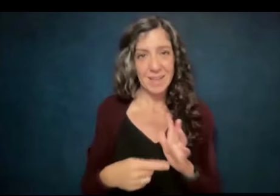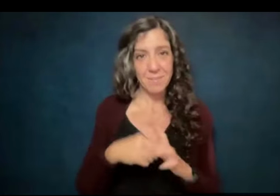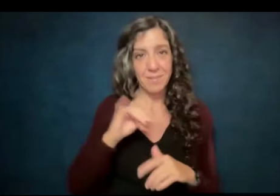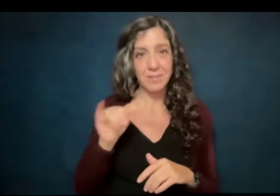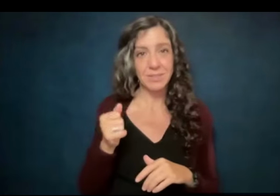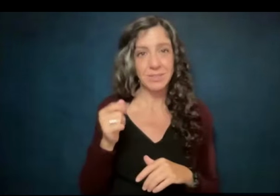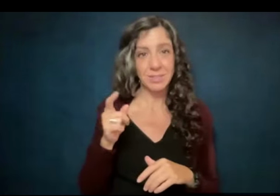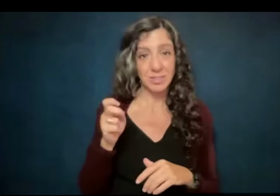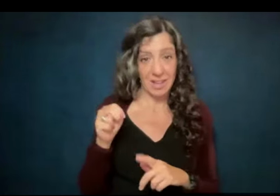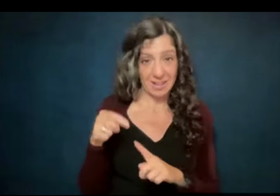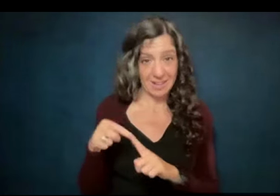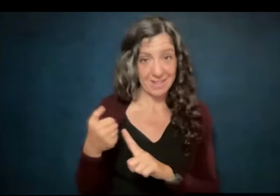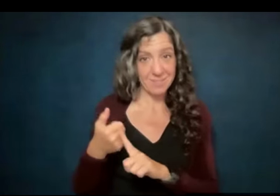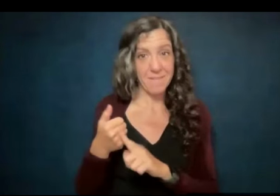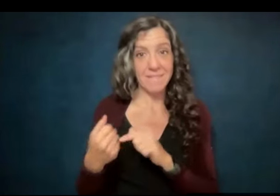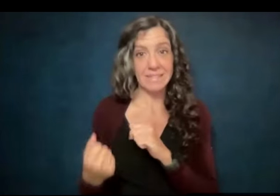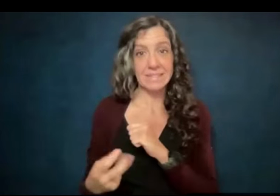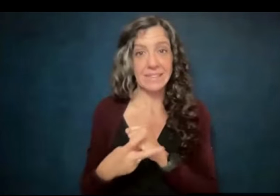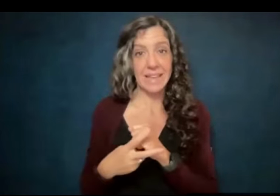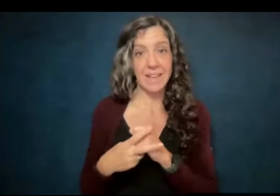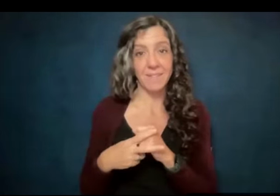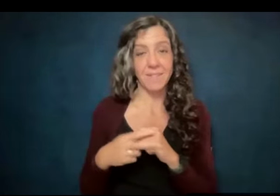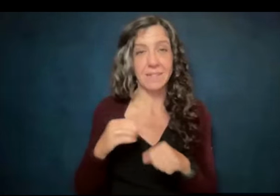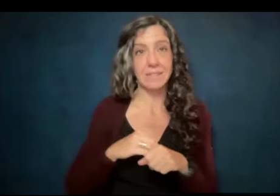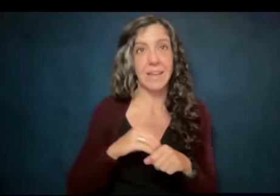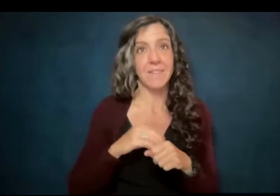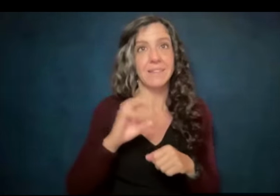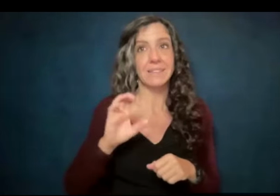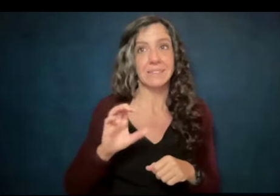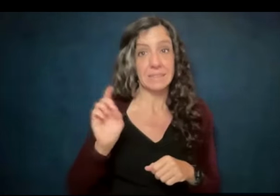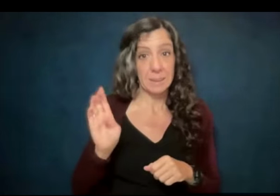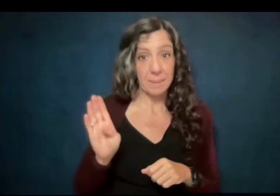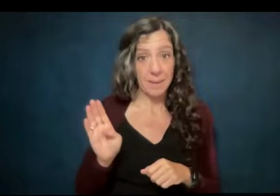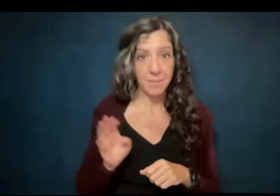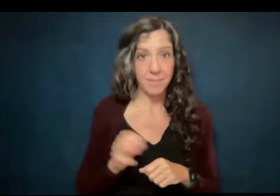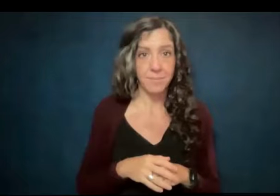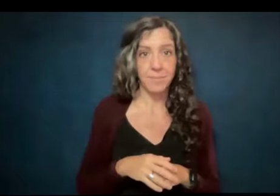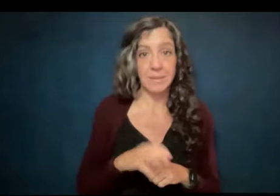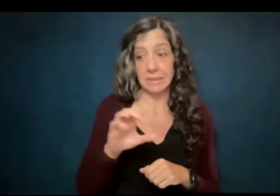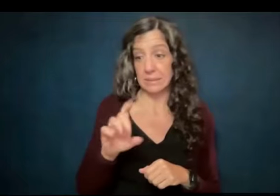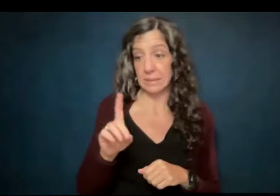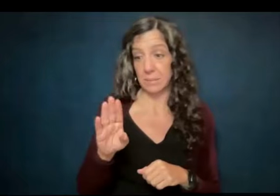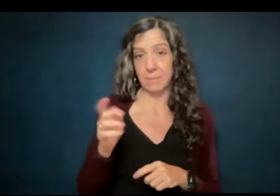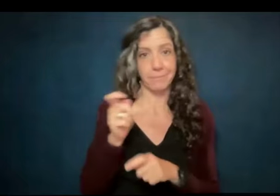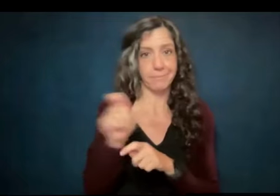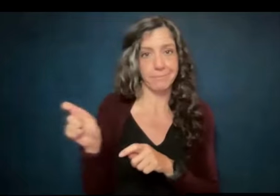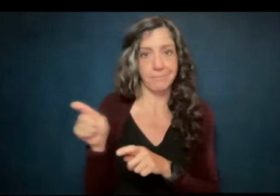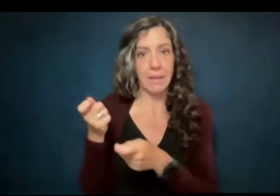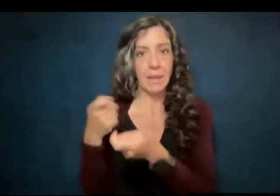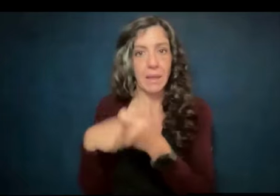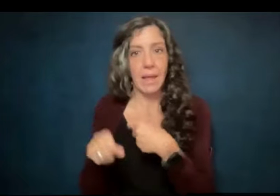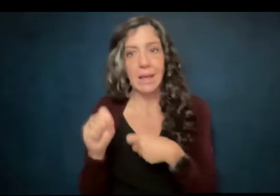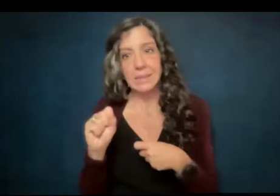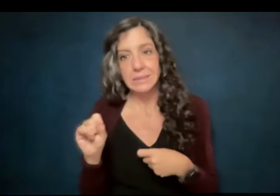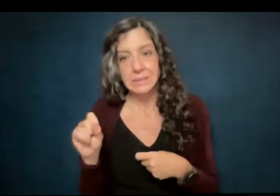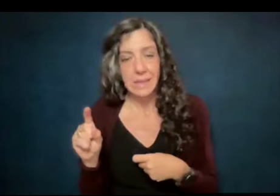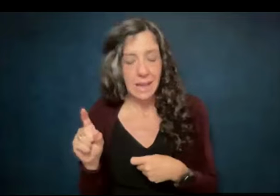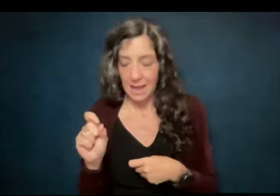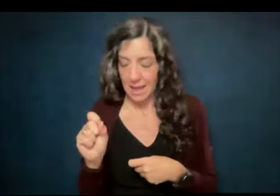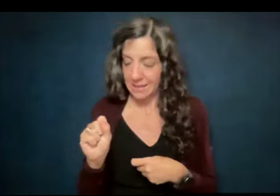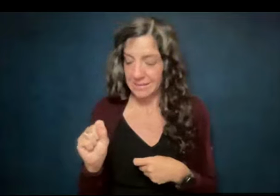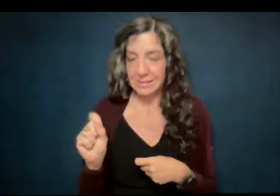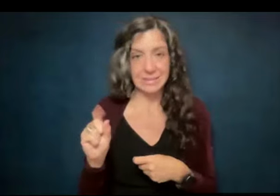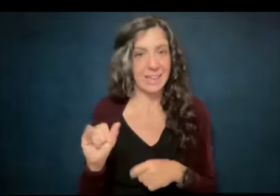Jaden who was saving his CDB. You can cross out CDB and put SSDI, and it's the same scenario.